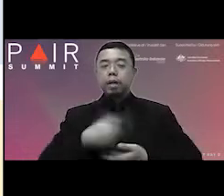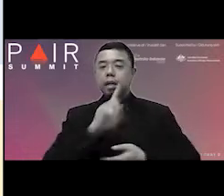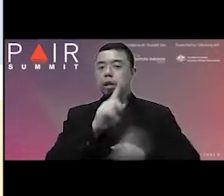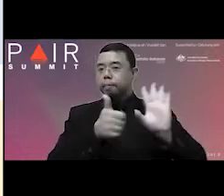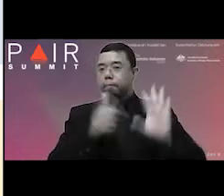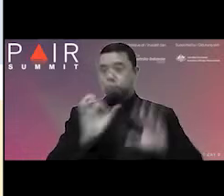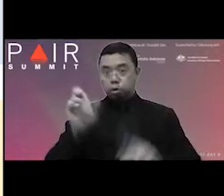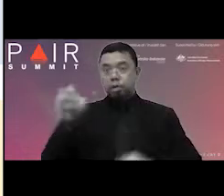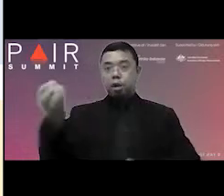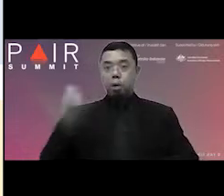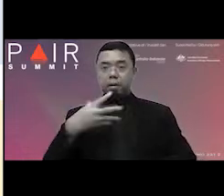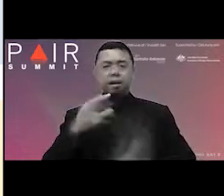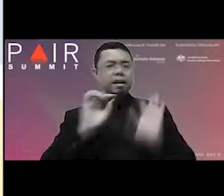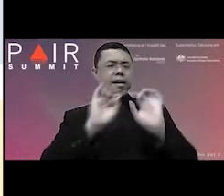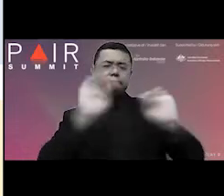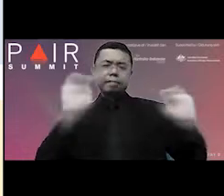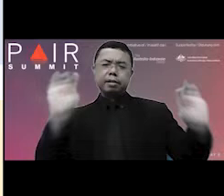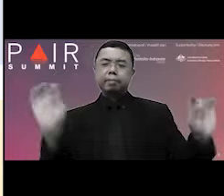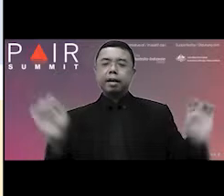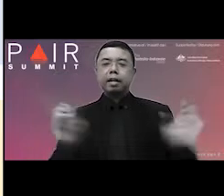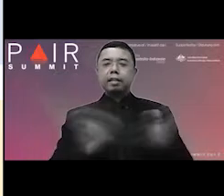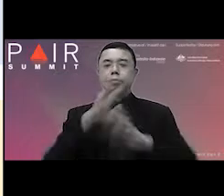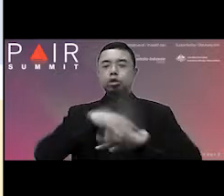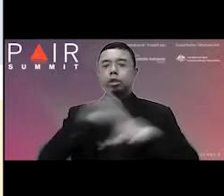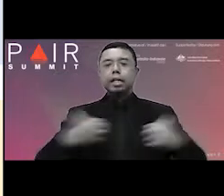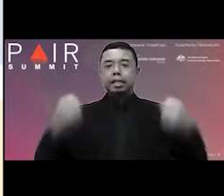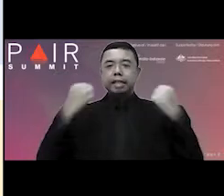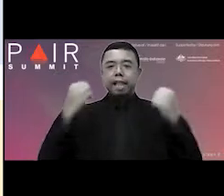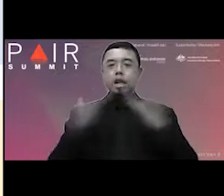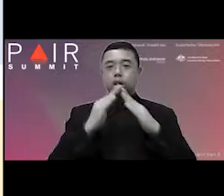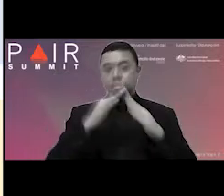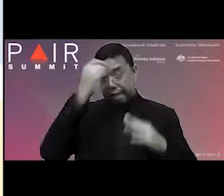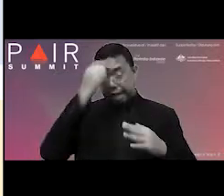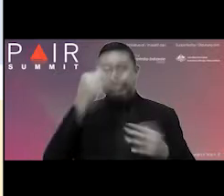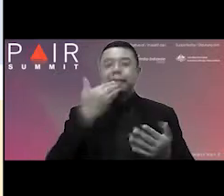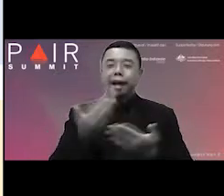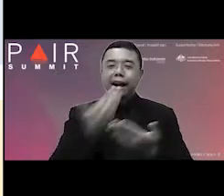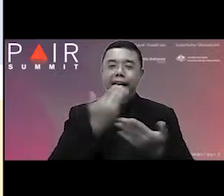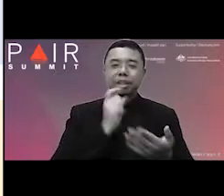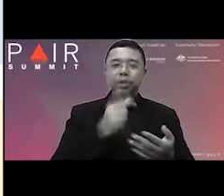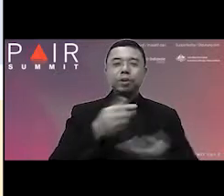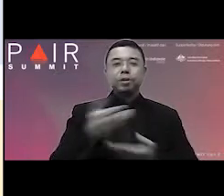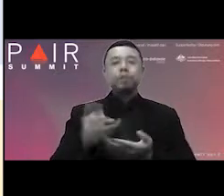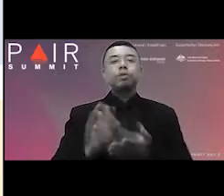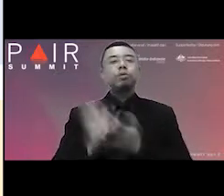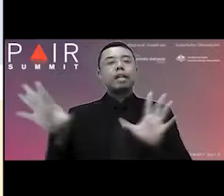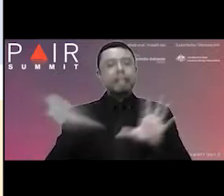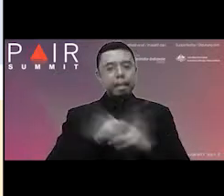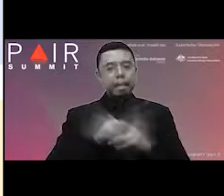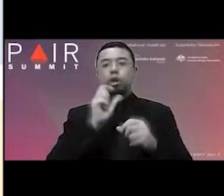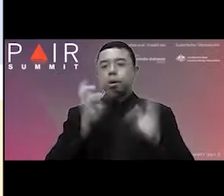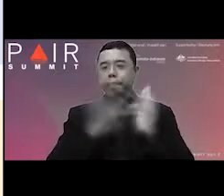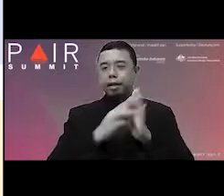health centers and hospitals. So thank you for their participations in our research project. Then